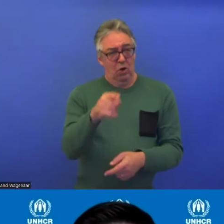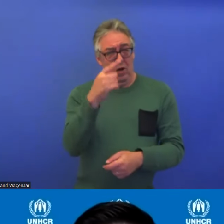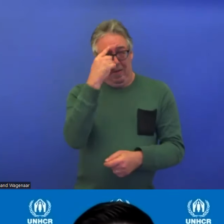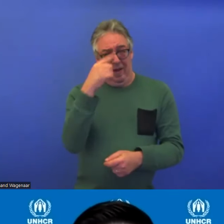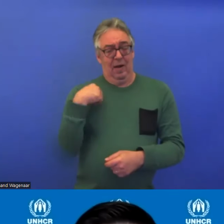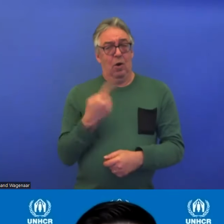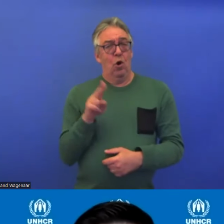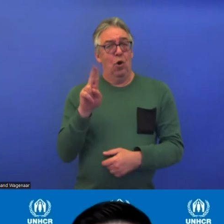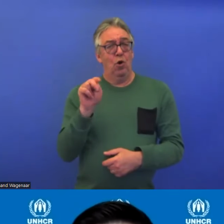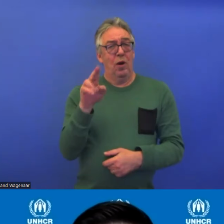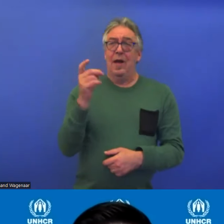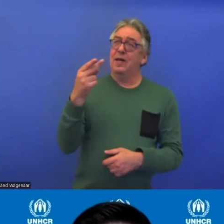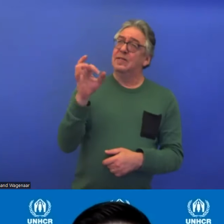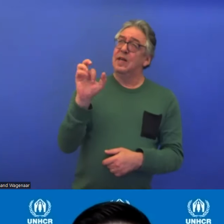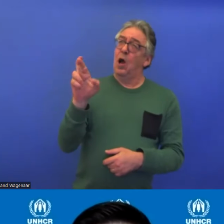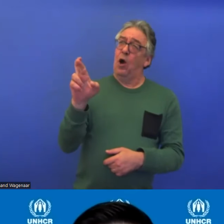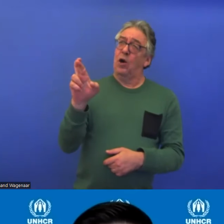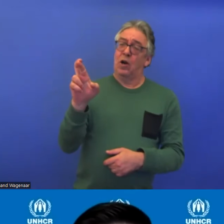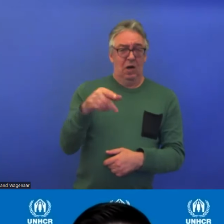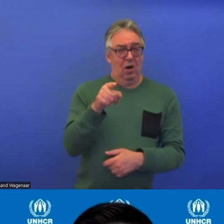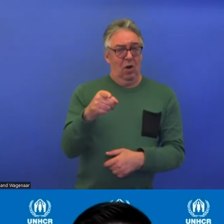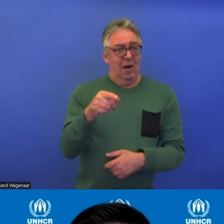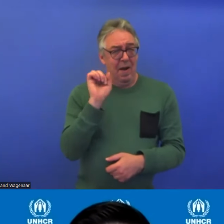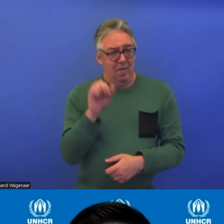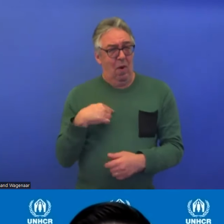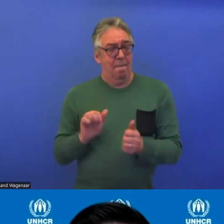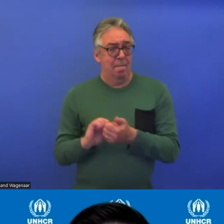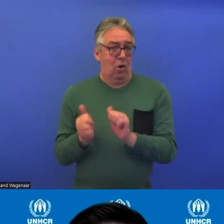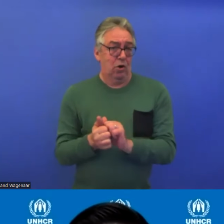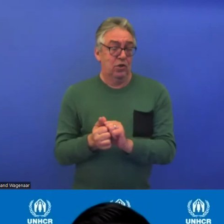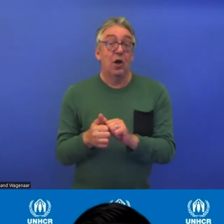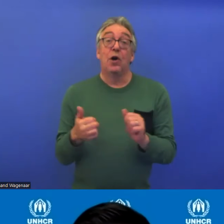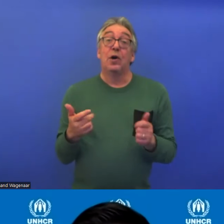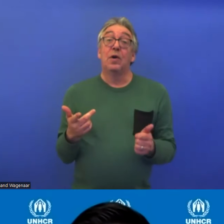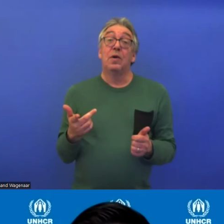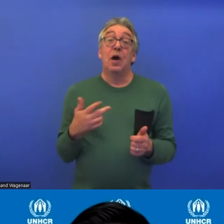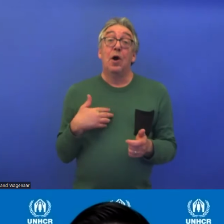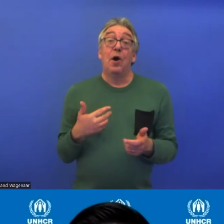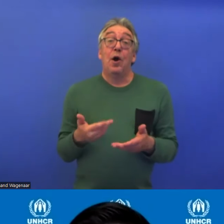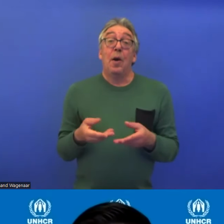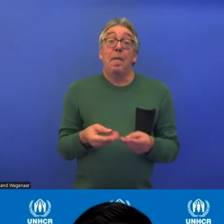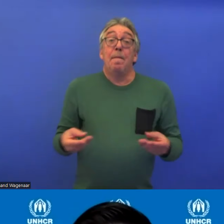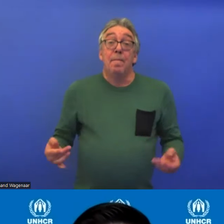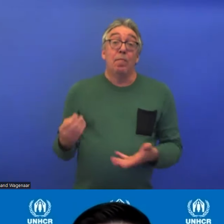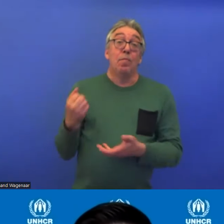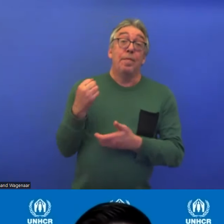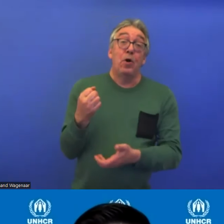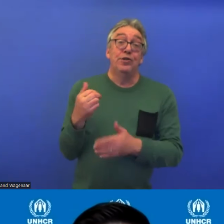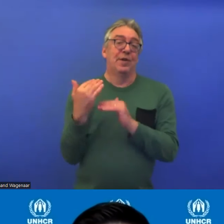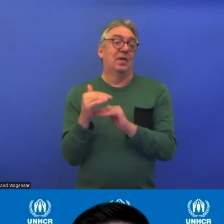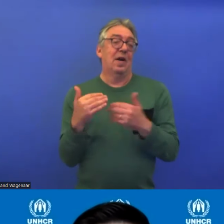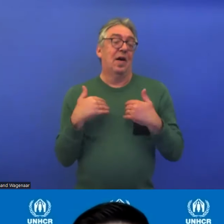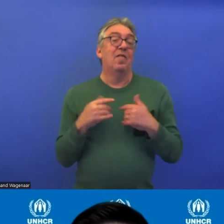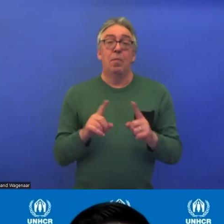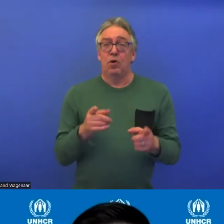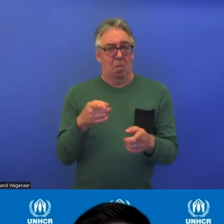field. Of course, our operational priorities and the resources we have will vary, but do think of us as a partner. And I think this area of engagement